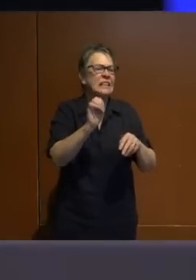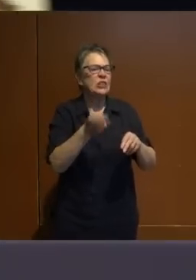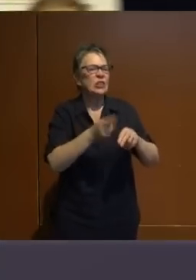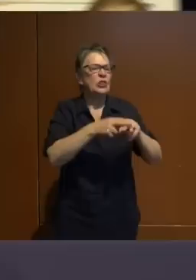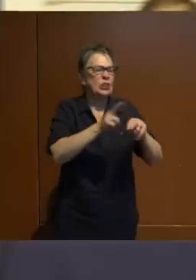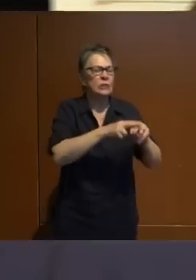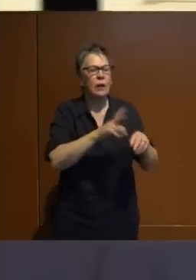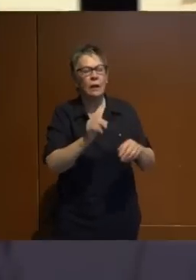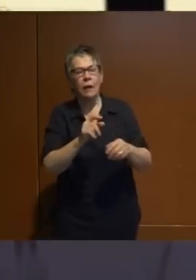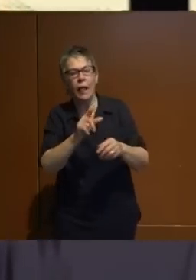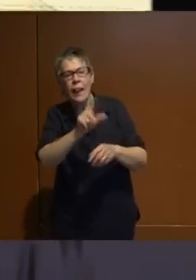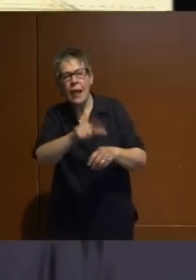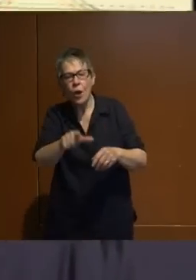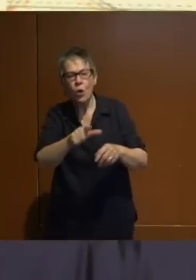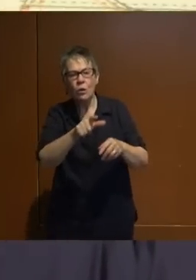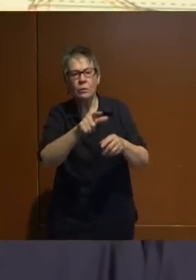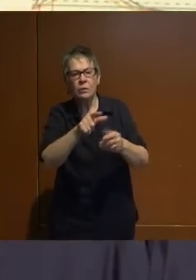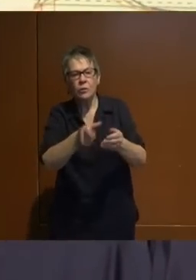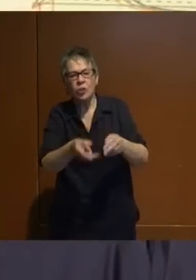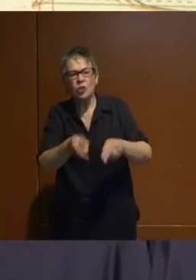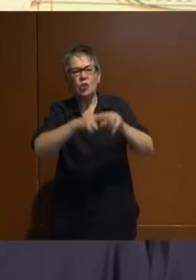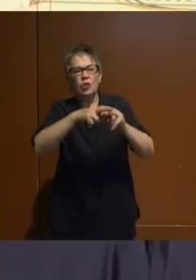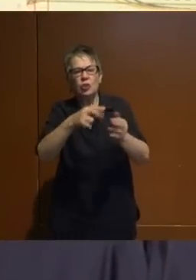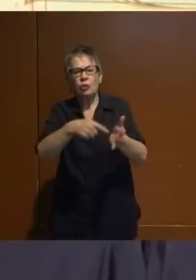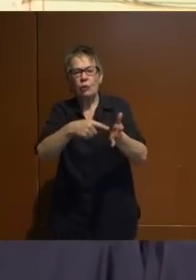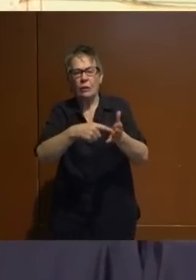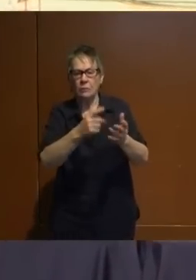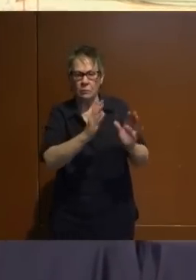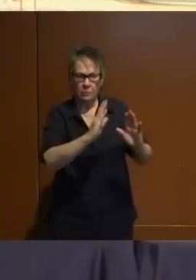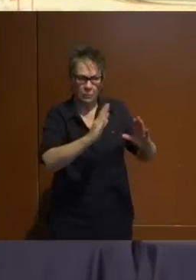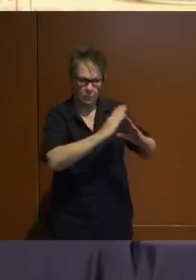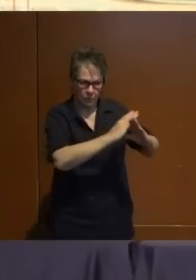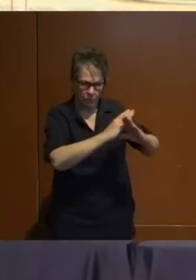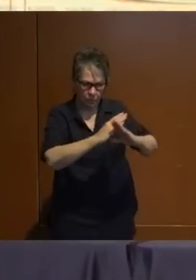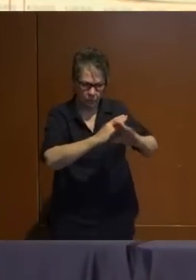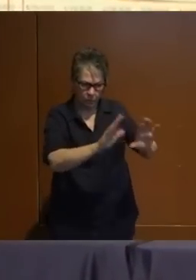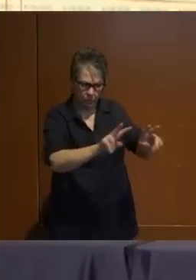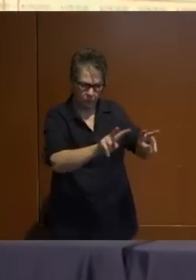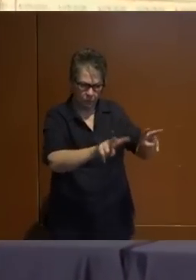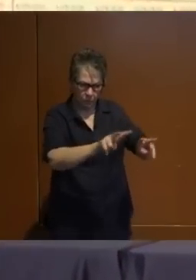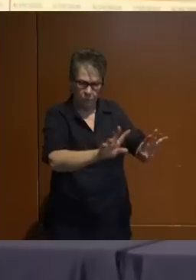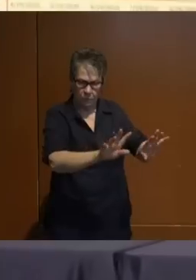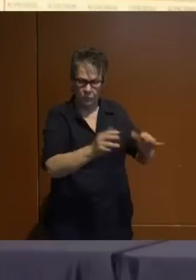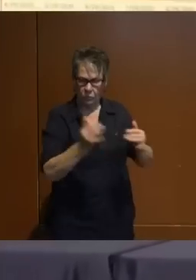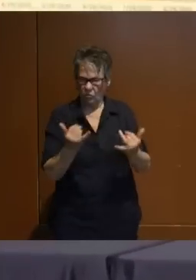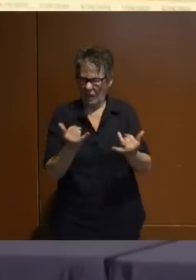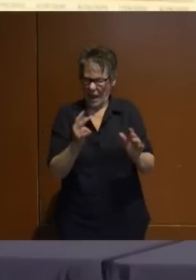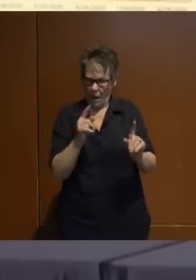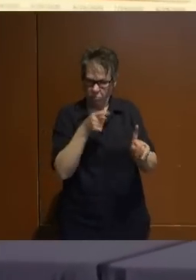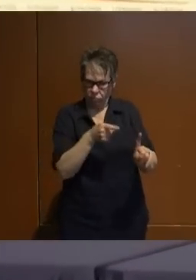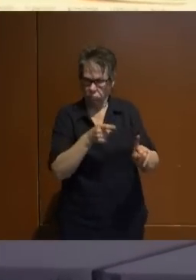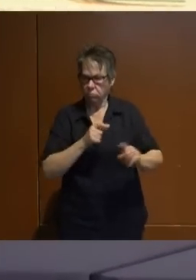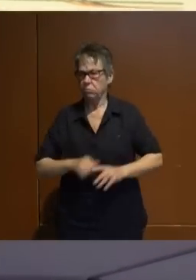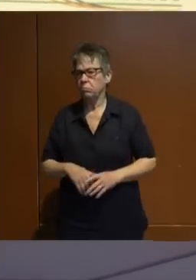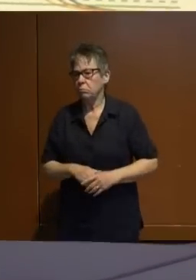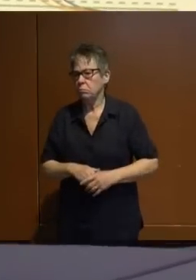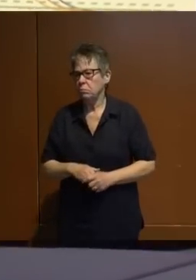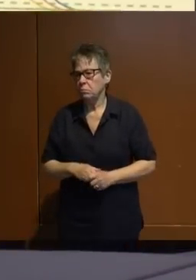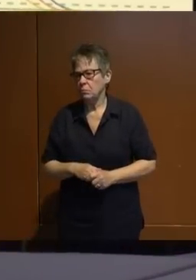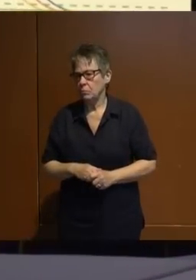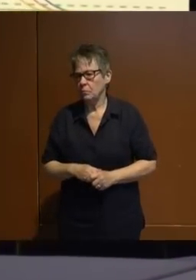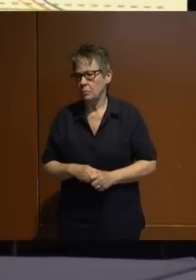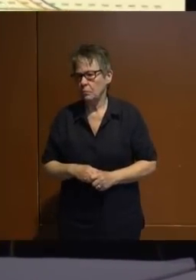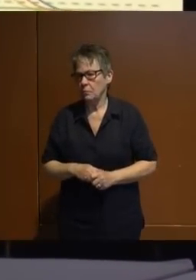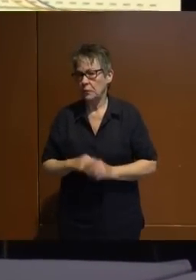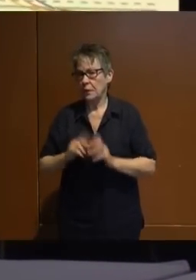all ambulatory surgery centers to send in their PPE and also their anesthesia machines.